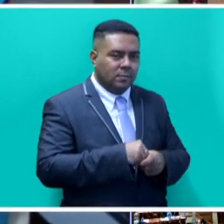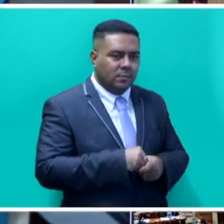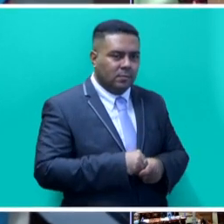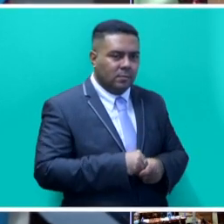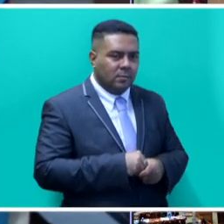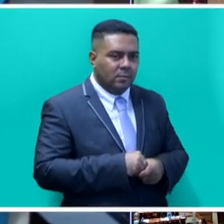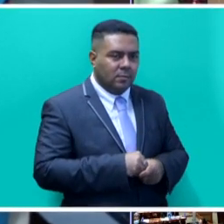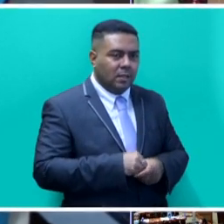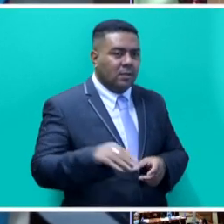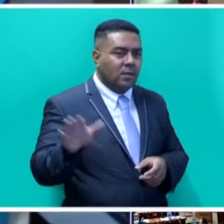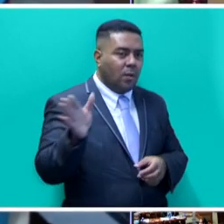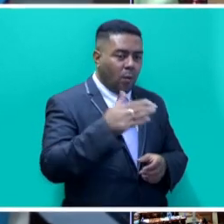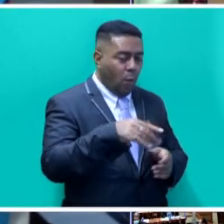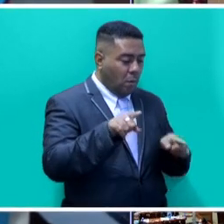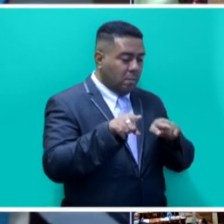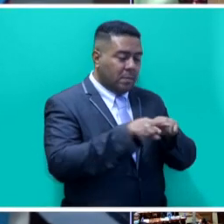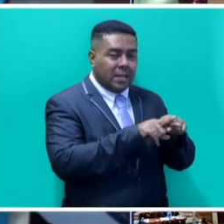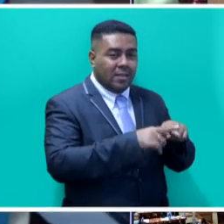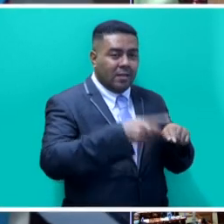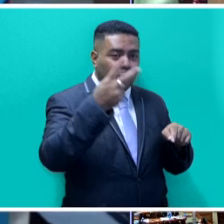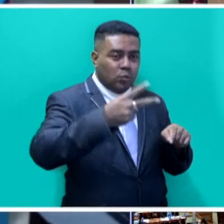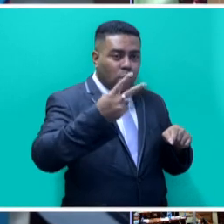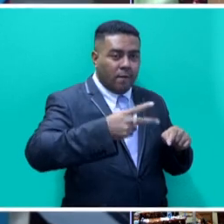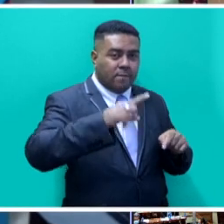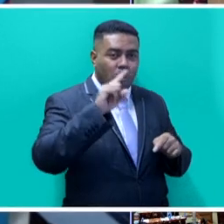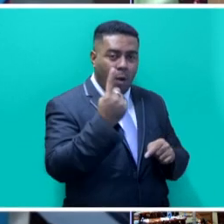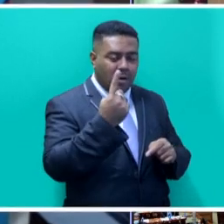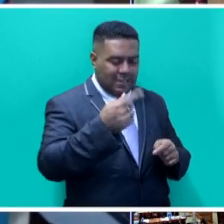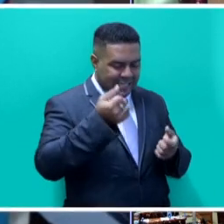is all meaning that section 12.1 is still alive,